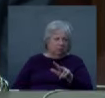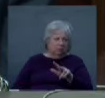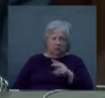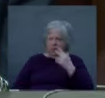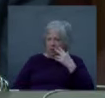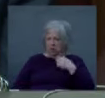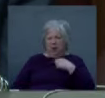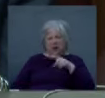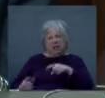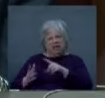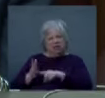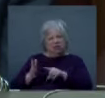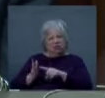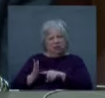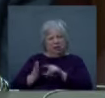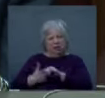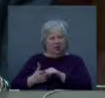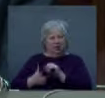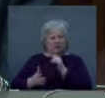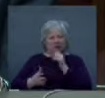423. I know, but I need to look and make sure that's